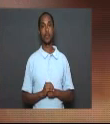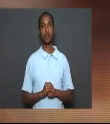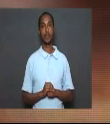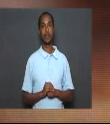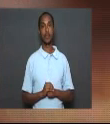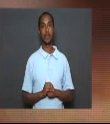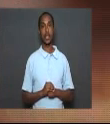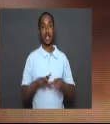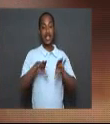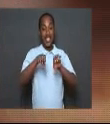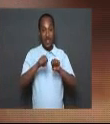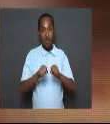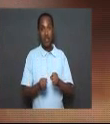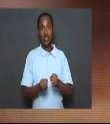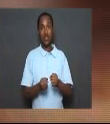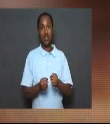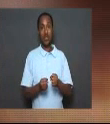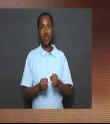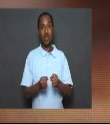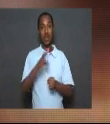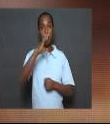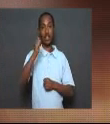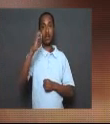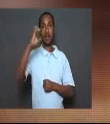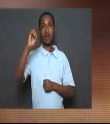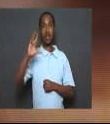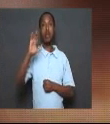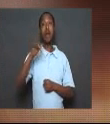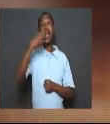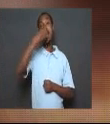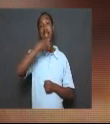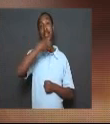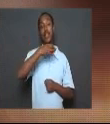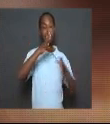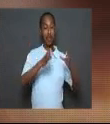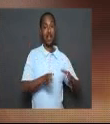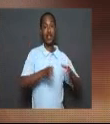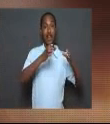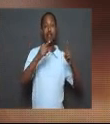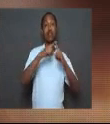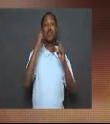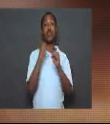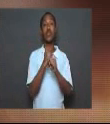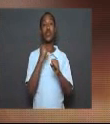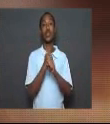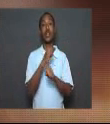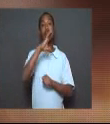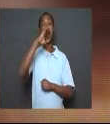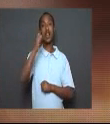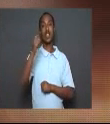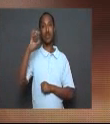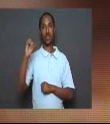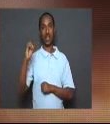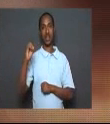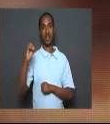The decomposition of the limestone by heat in the blast furnace produces calcium